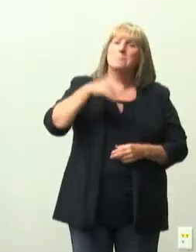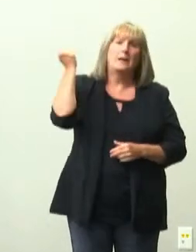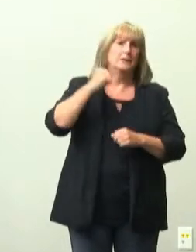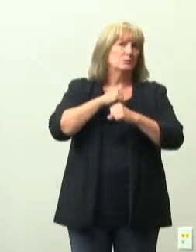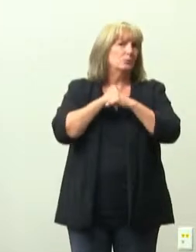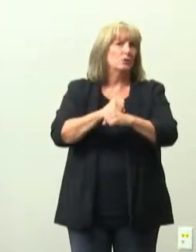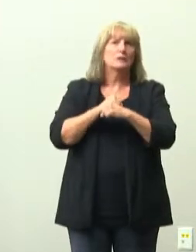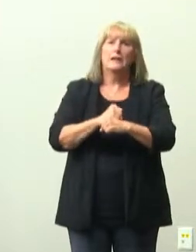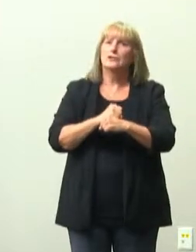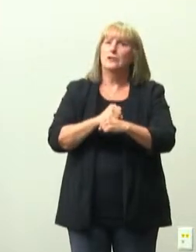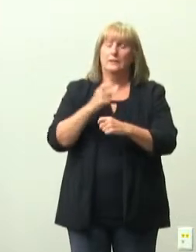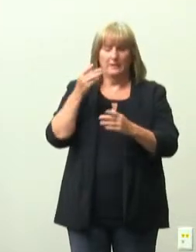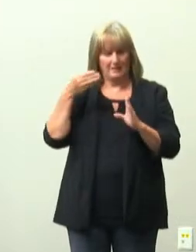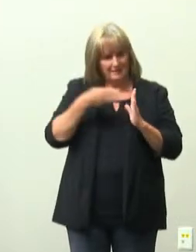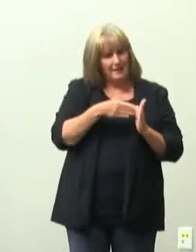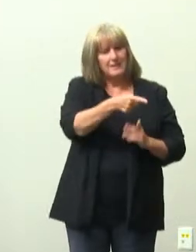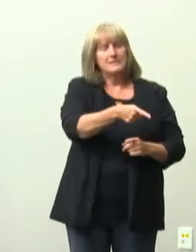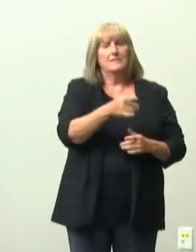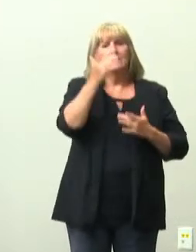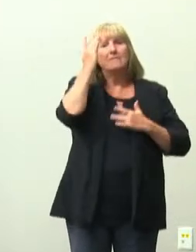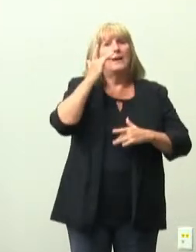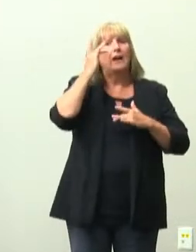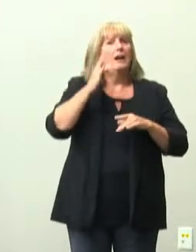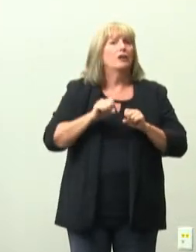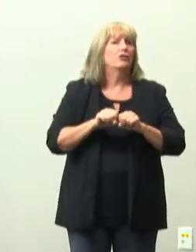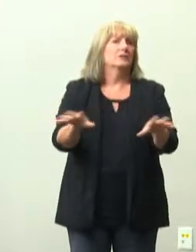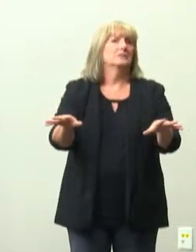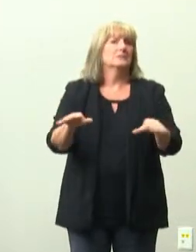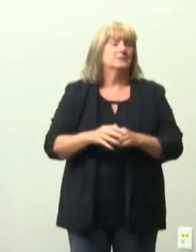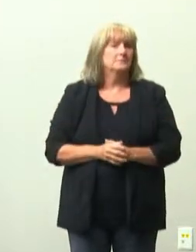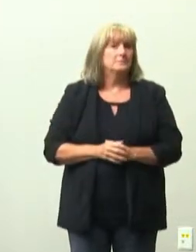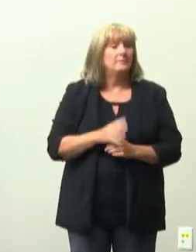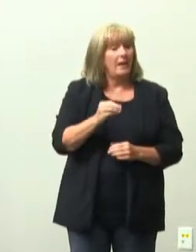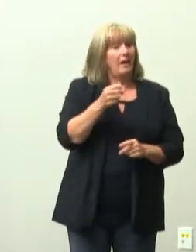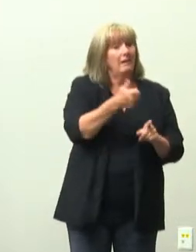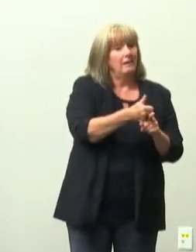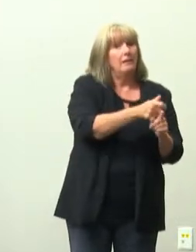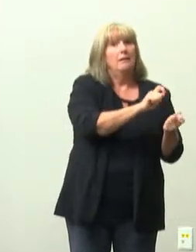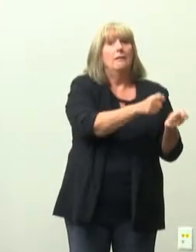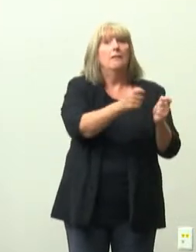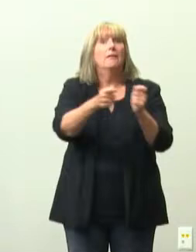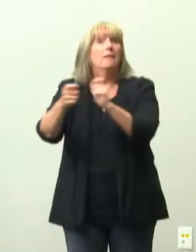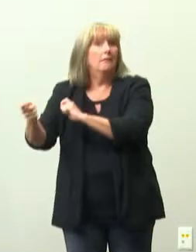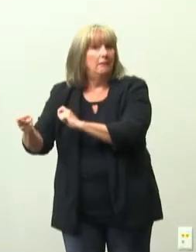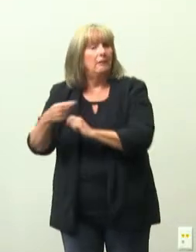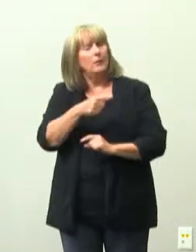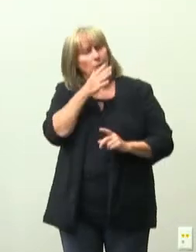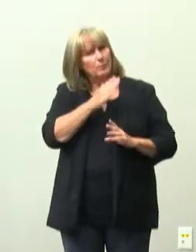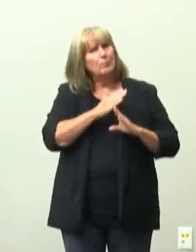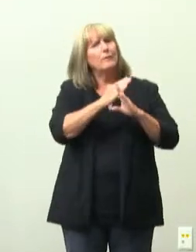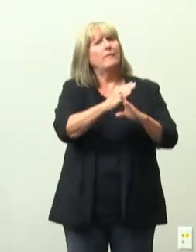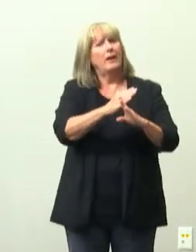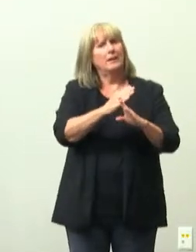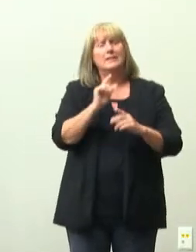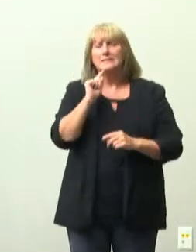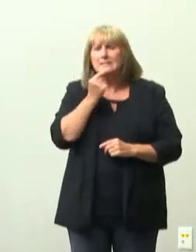protection we have against the virus and the variants. Vaccination helps prevent severe illness,